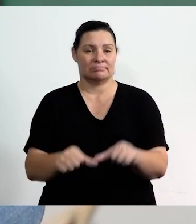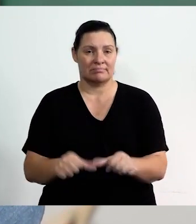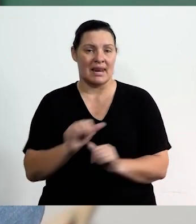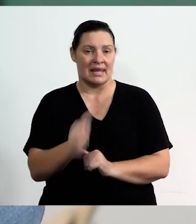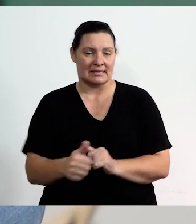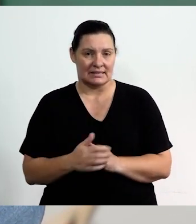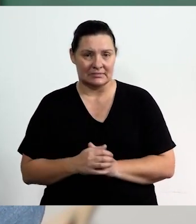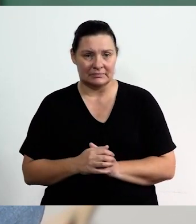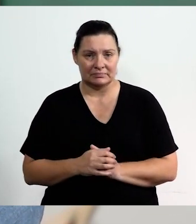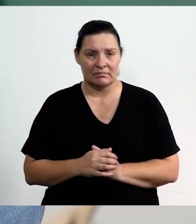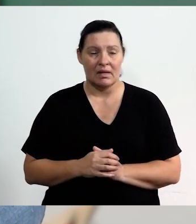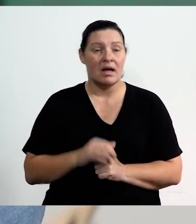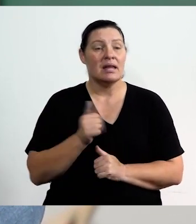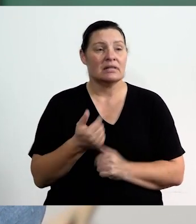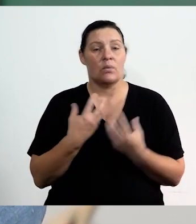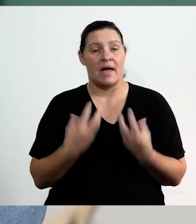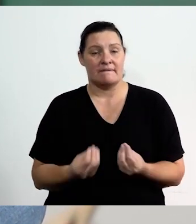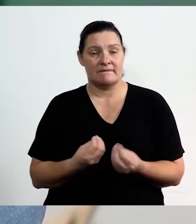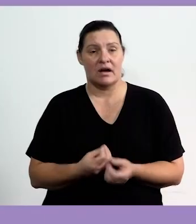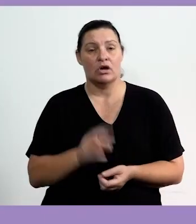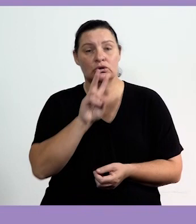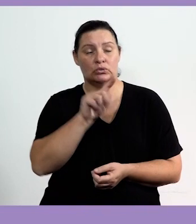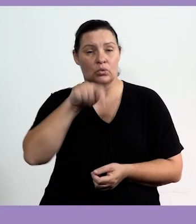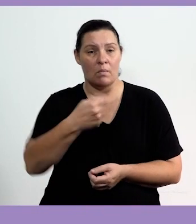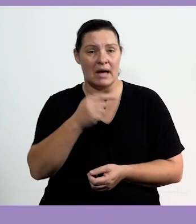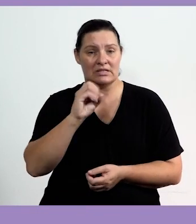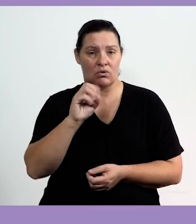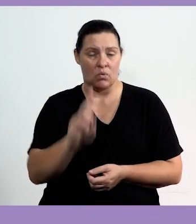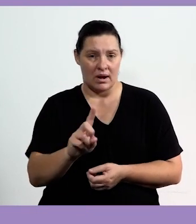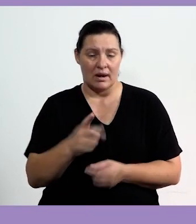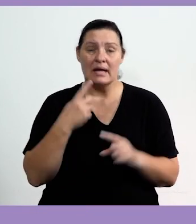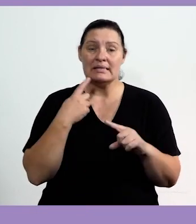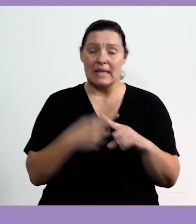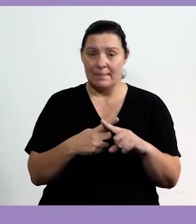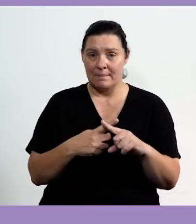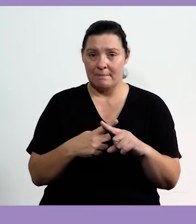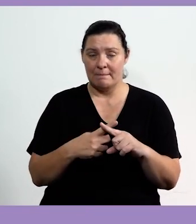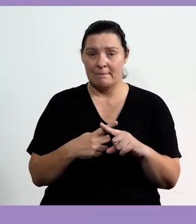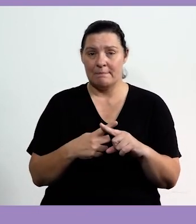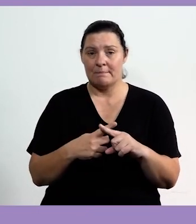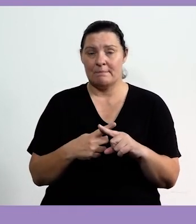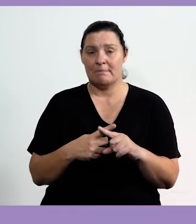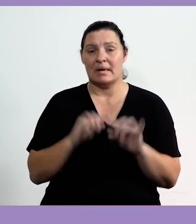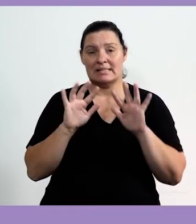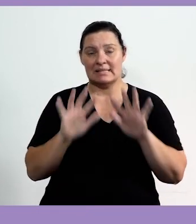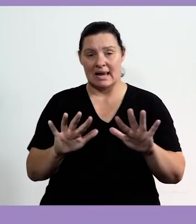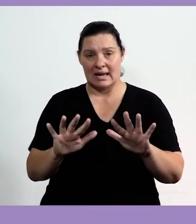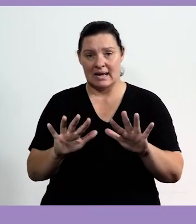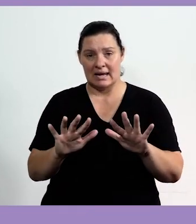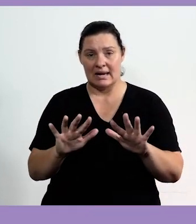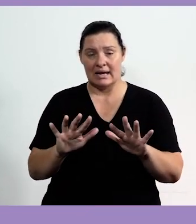Let's move on to the next one. So this next one, we have 2,01 multiplied